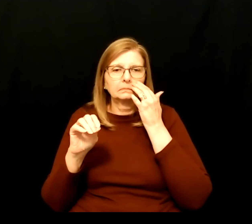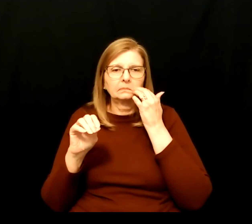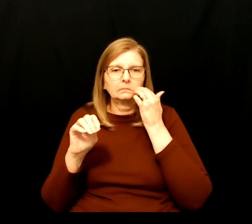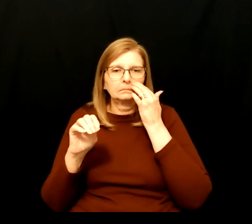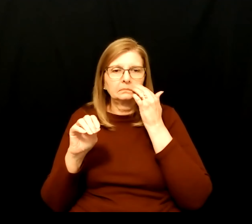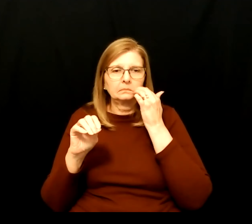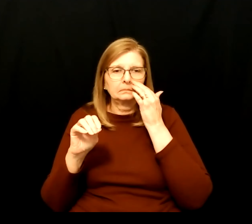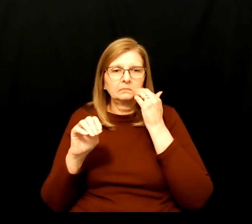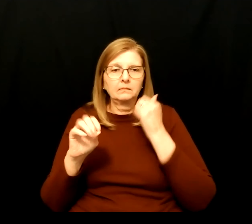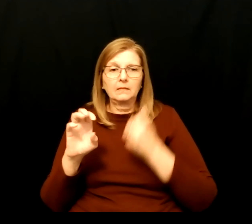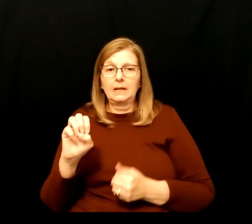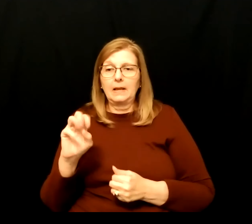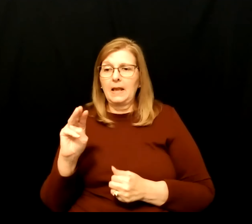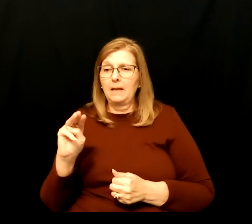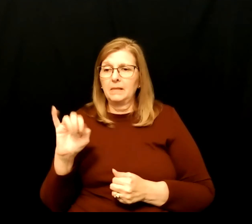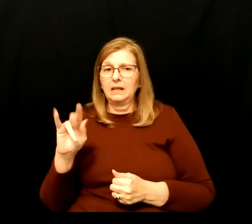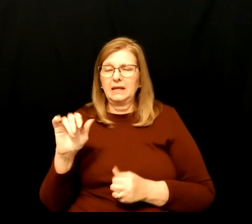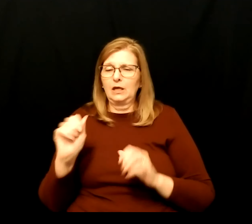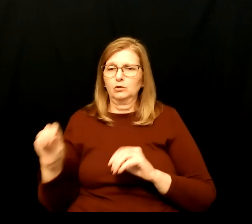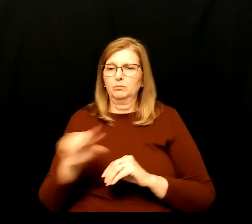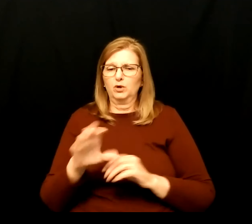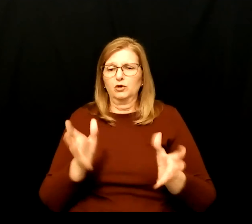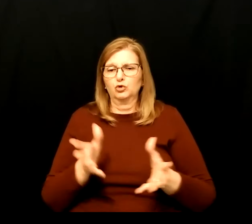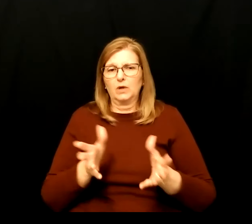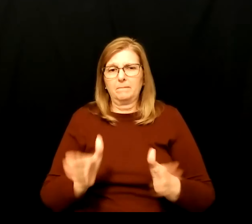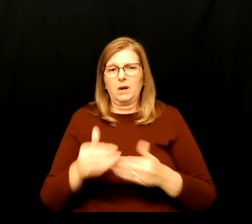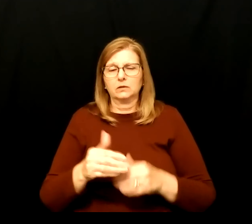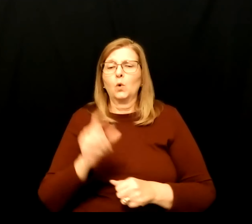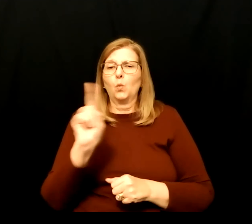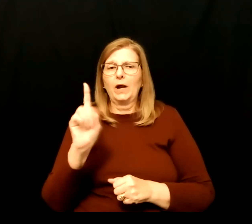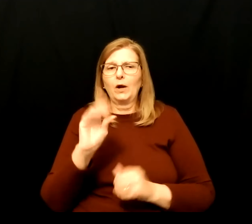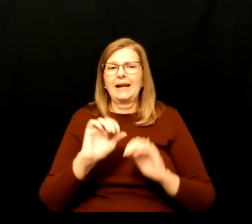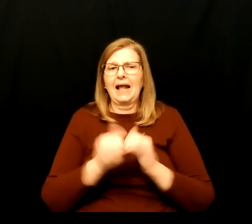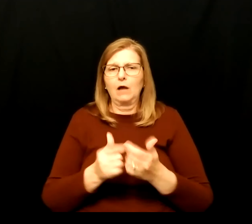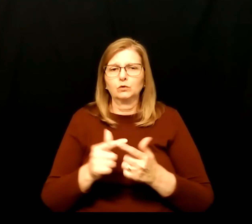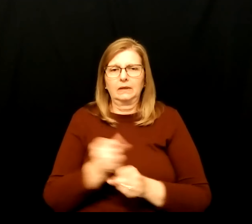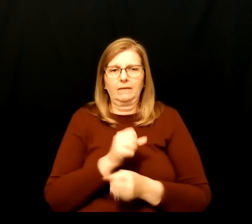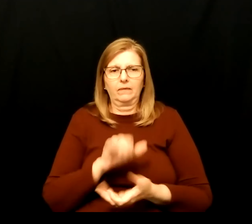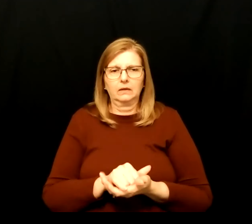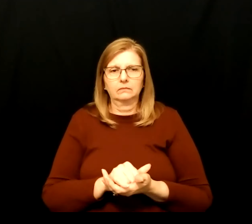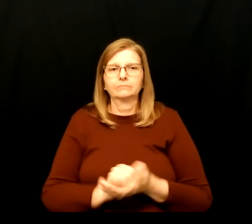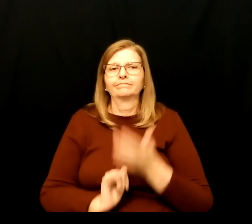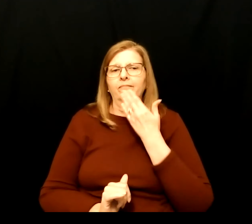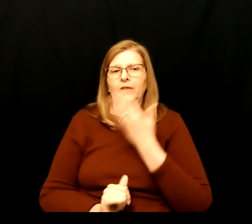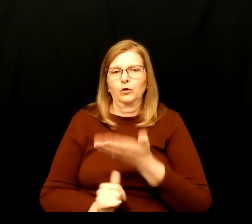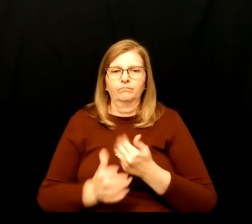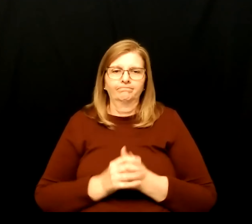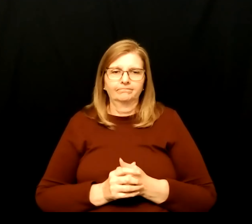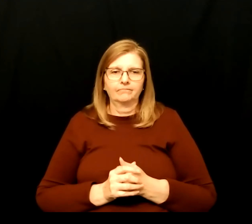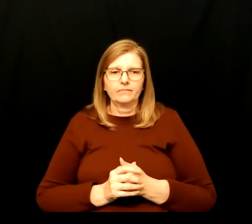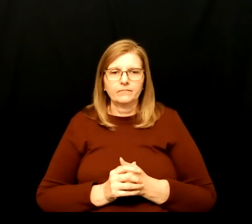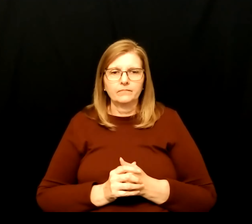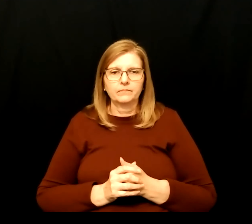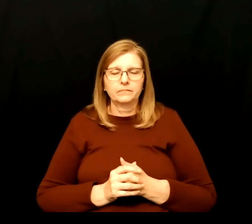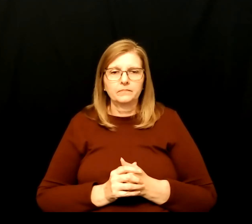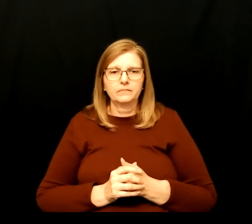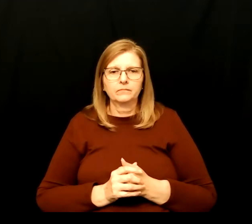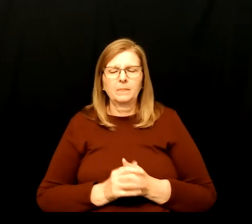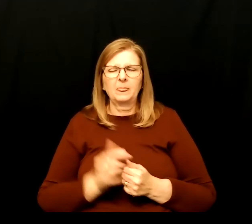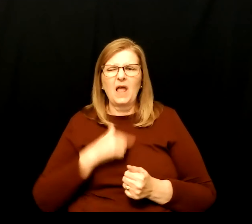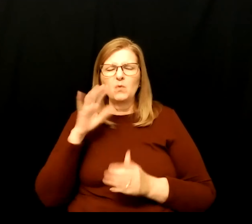Okay, Emily, can you put in the chat box the where and the how that you get that? There you go. Thank you. I'm going to find the